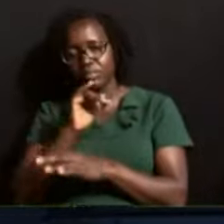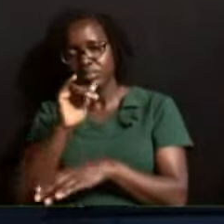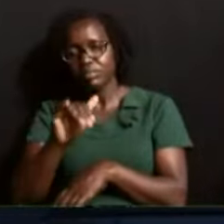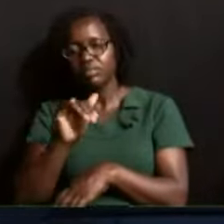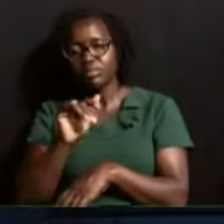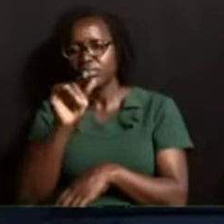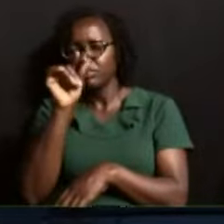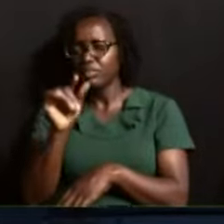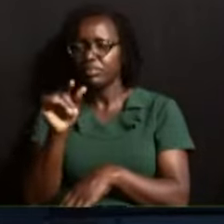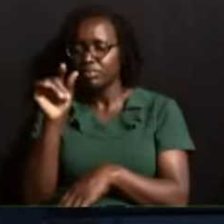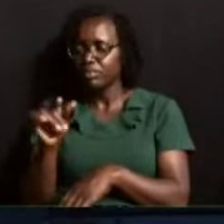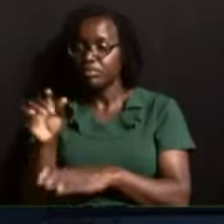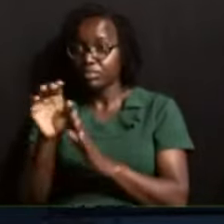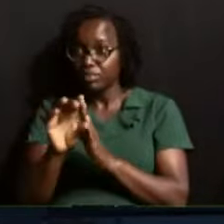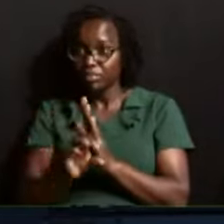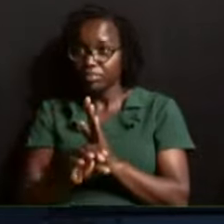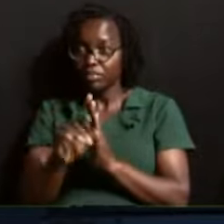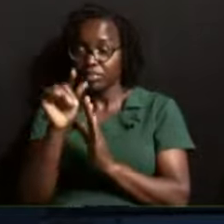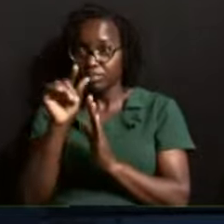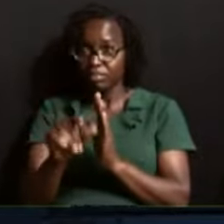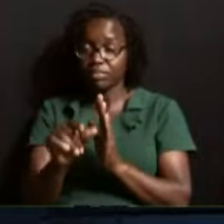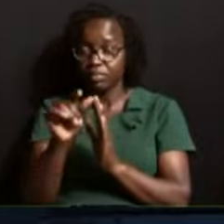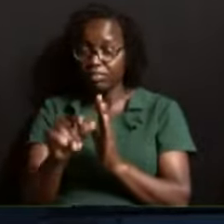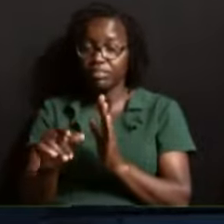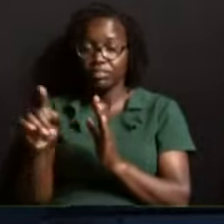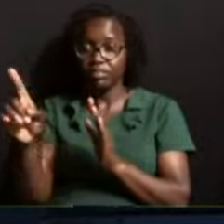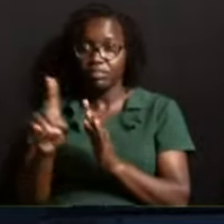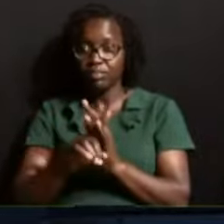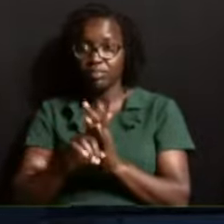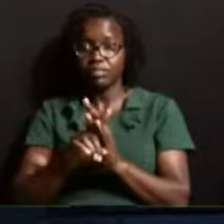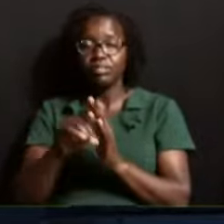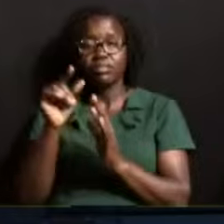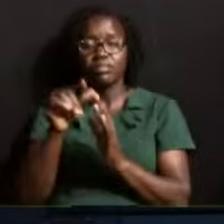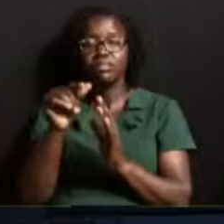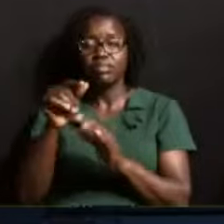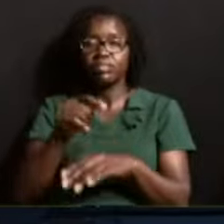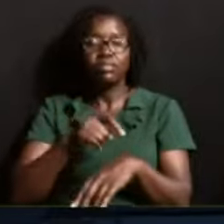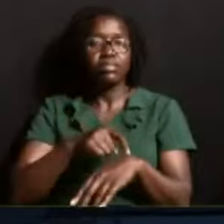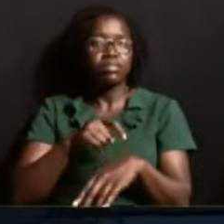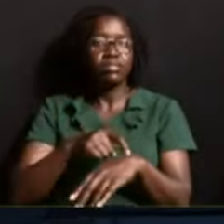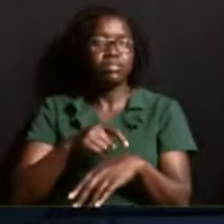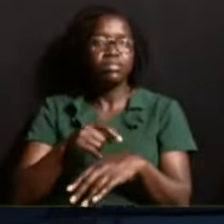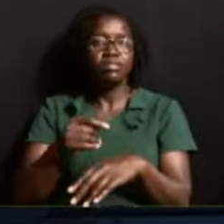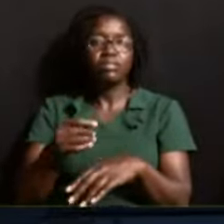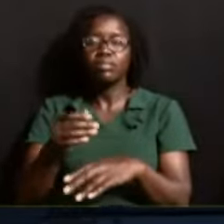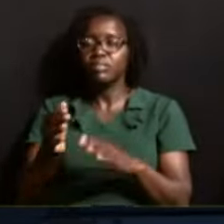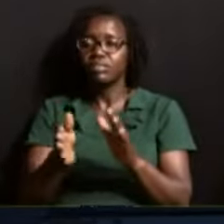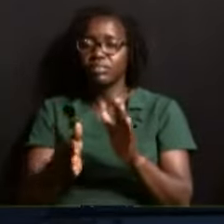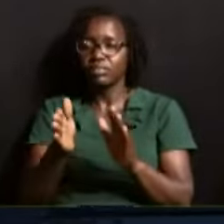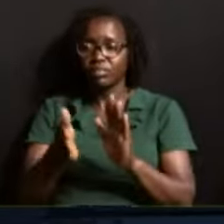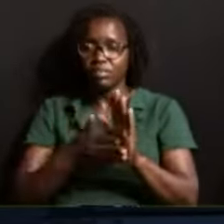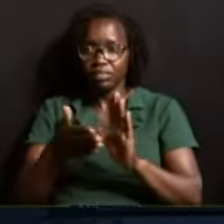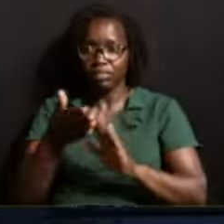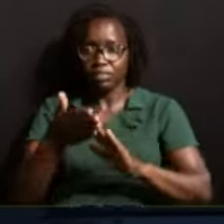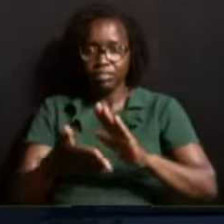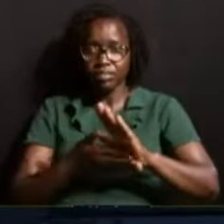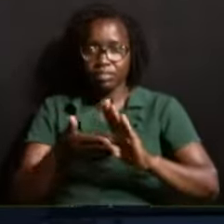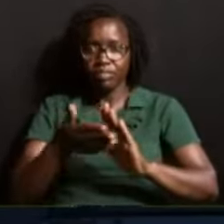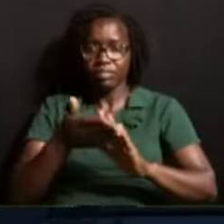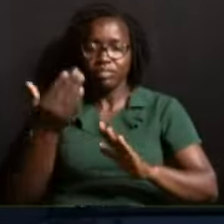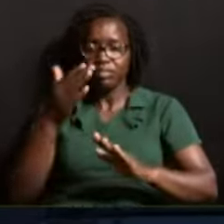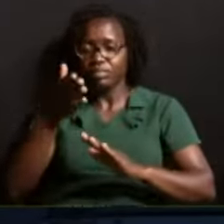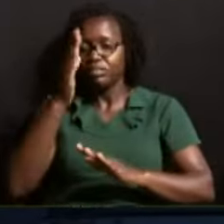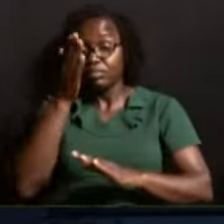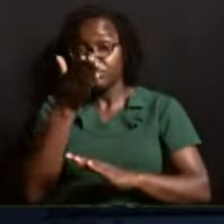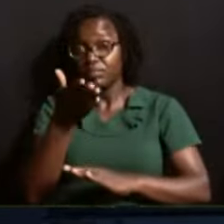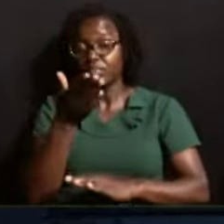each chapter, in each occurrence, in each episode, the footprint of God is there. So there